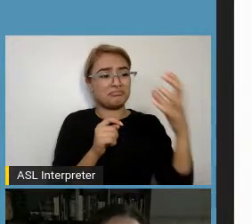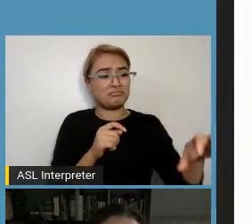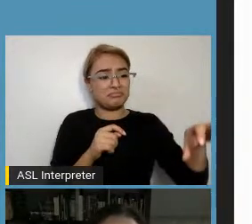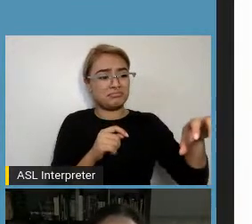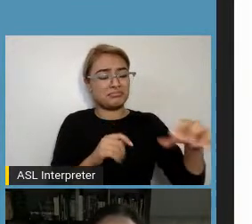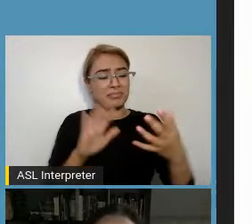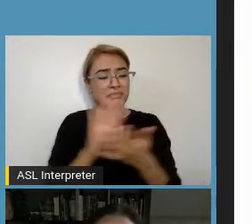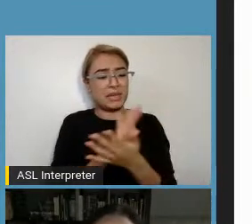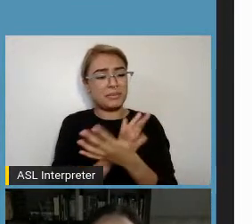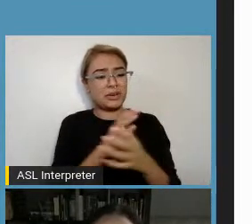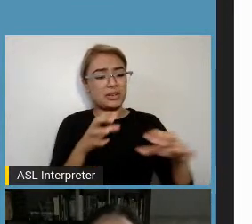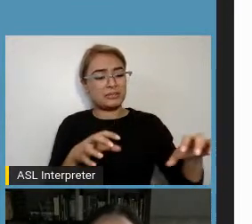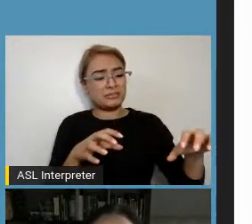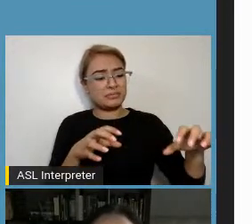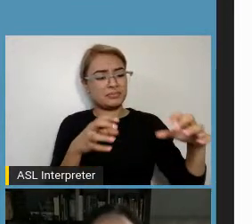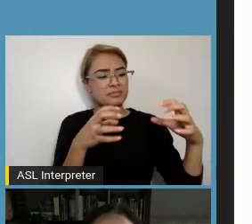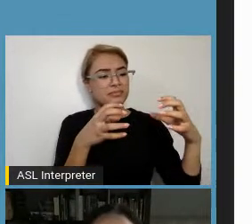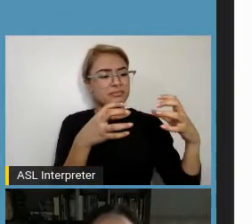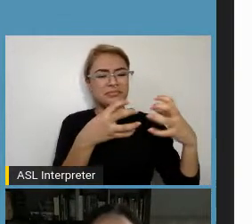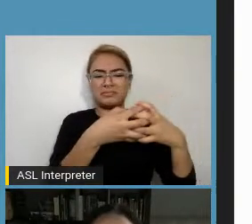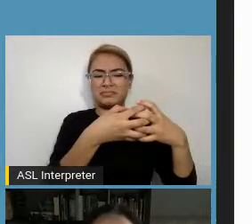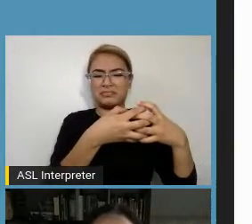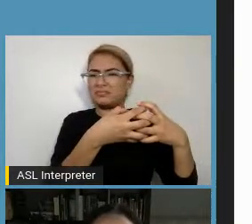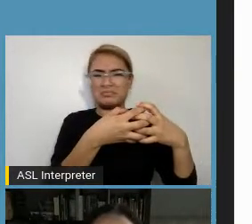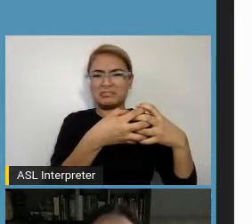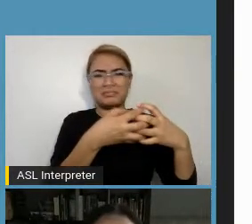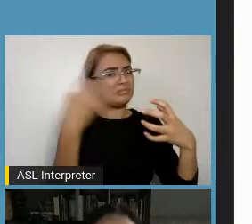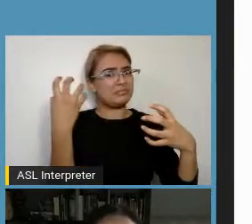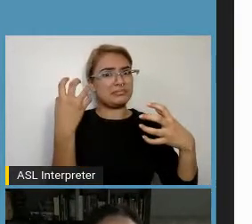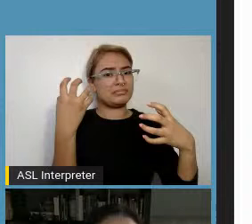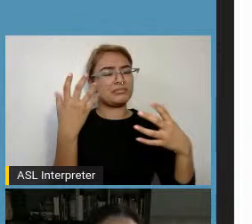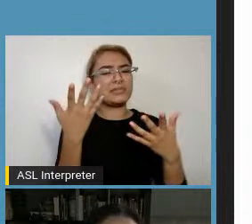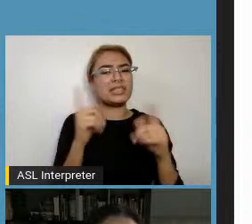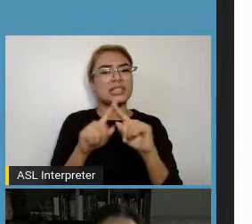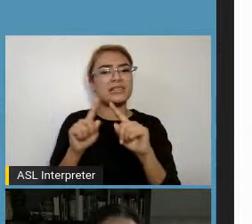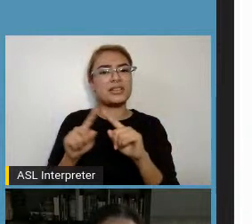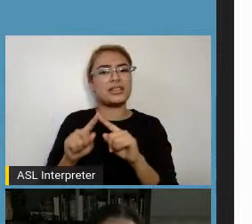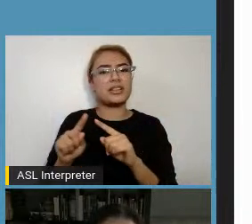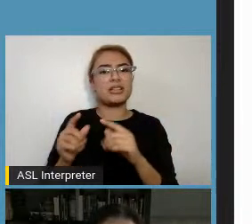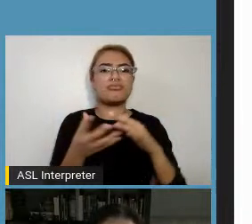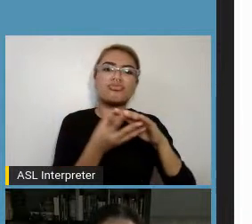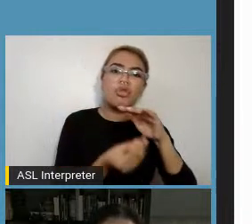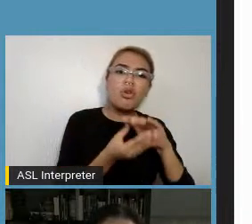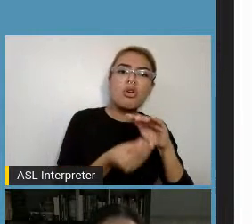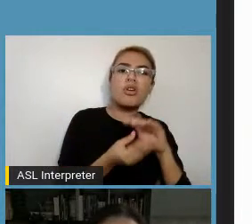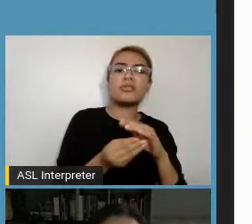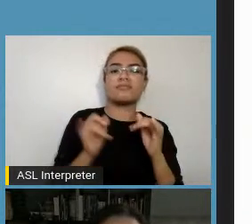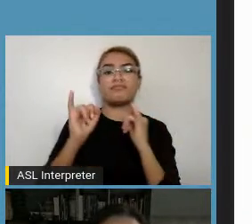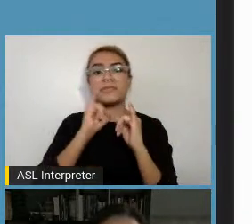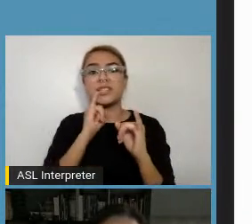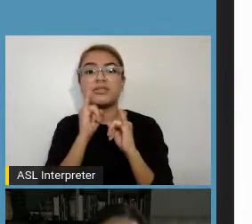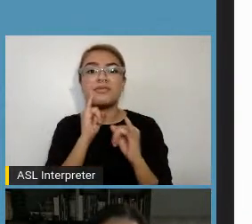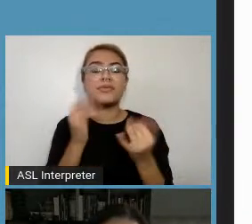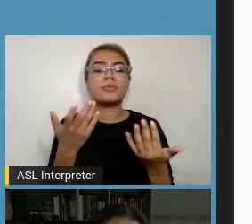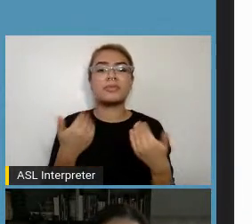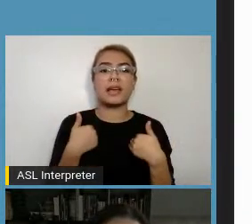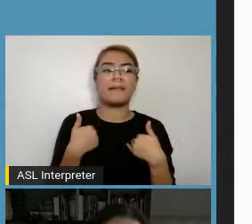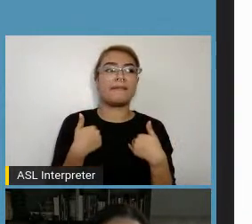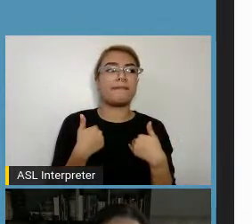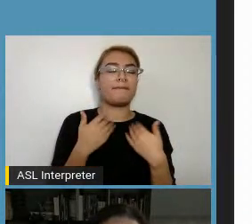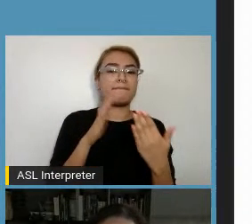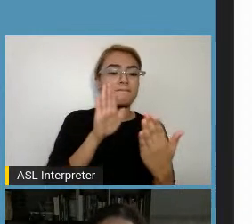media. A lot of our interviews or recordings that John or Eunice Hutchings had done were on these old